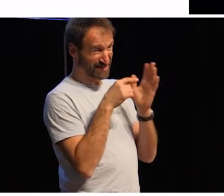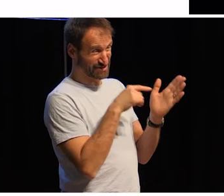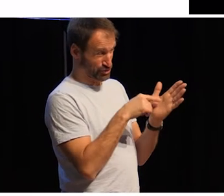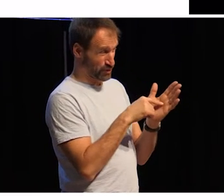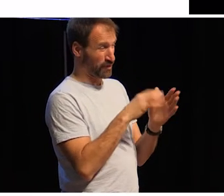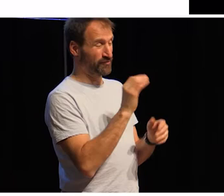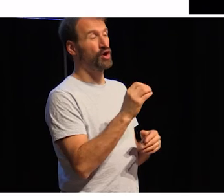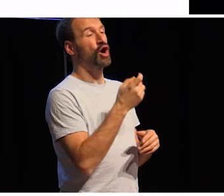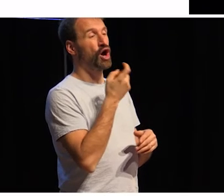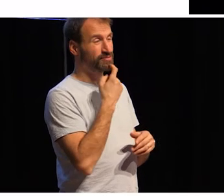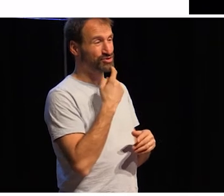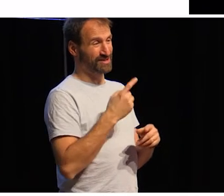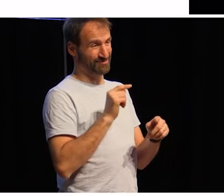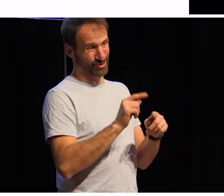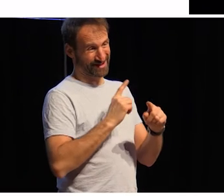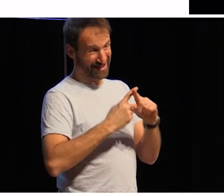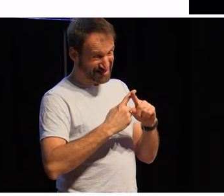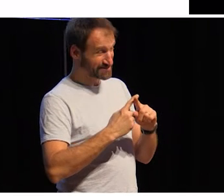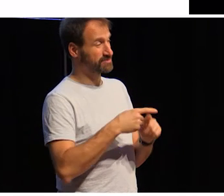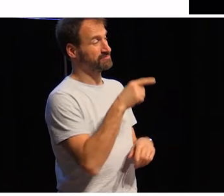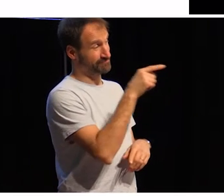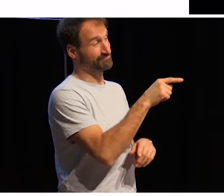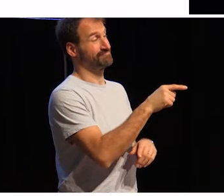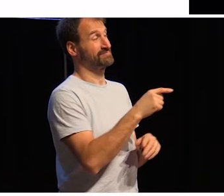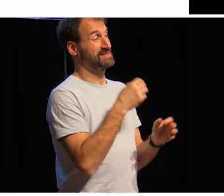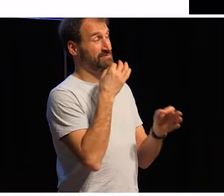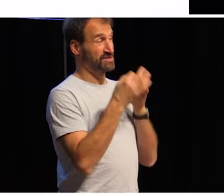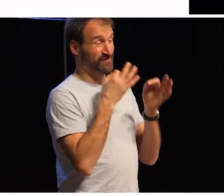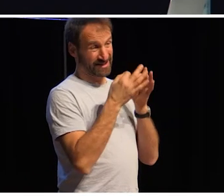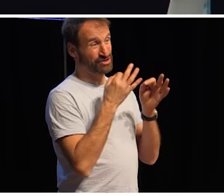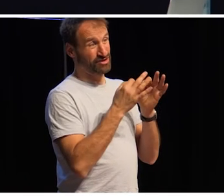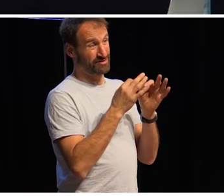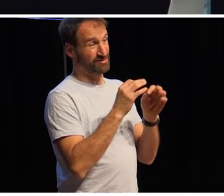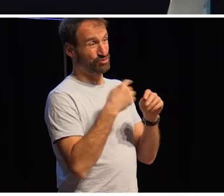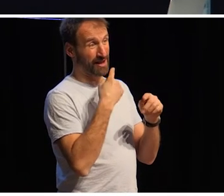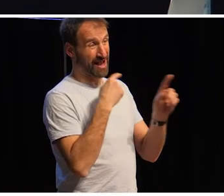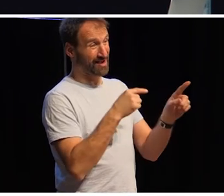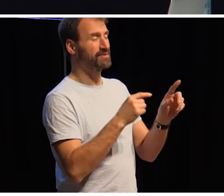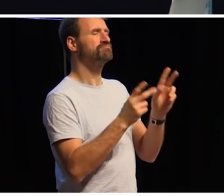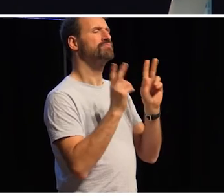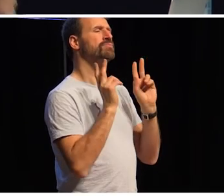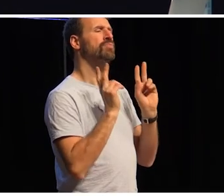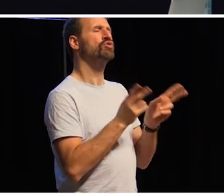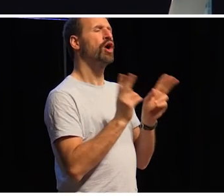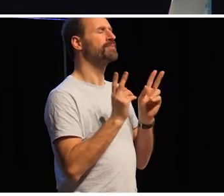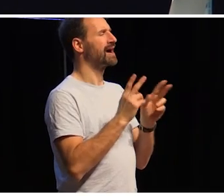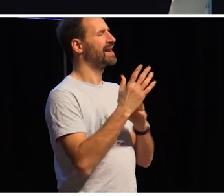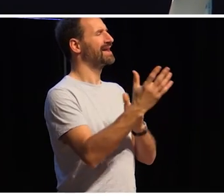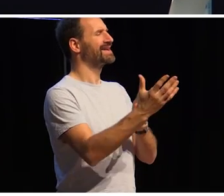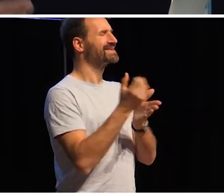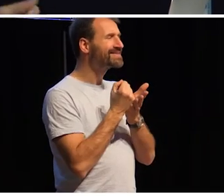in specification language. The ordinary get, this is like 8 steps that you have to check, and there's even